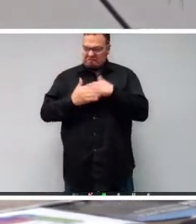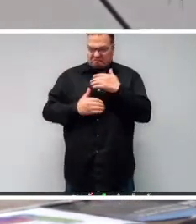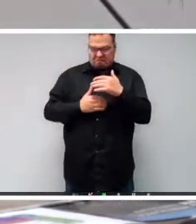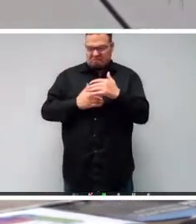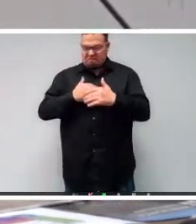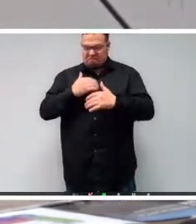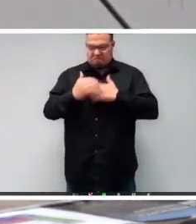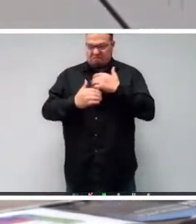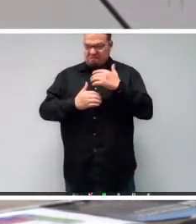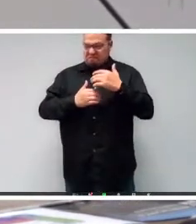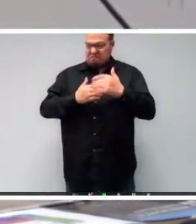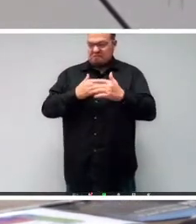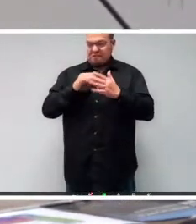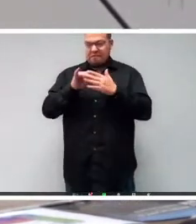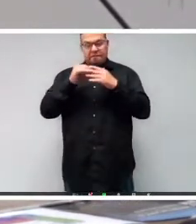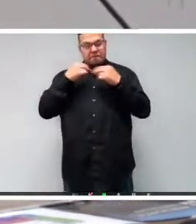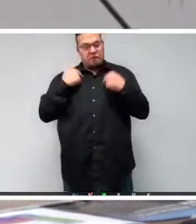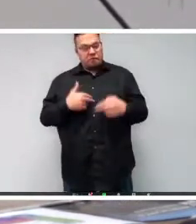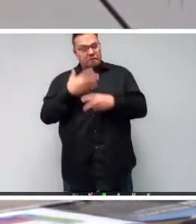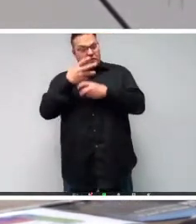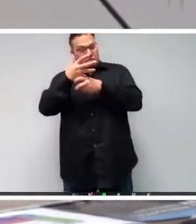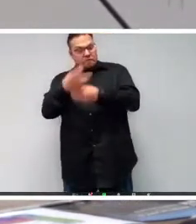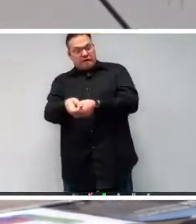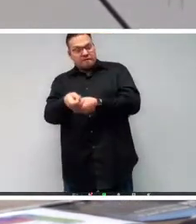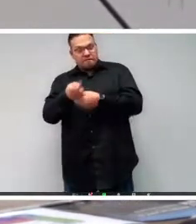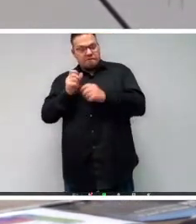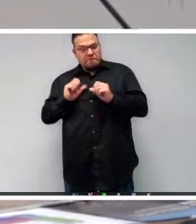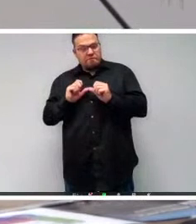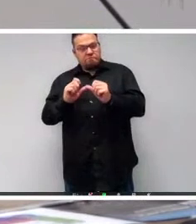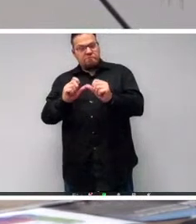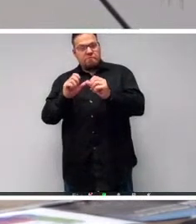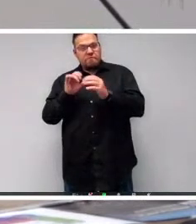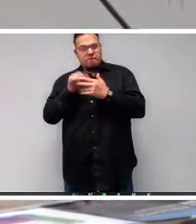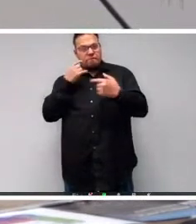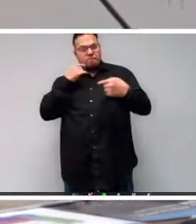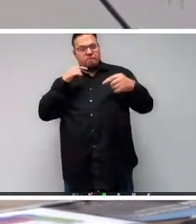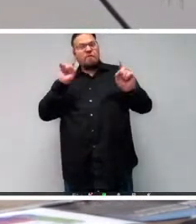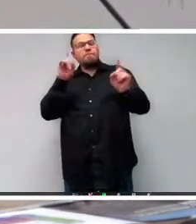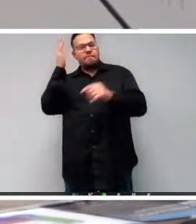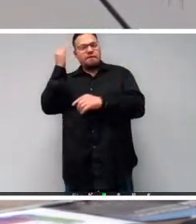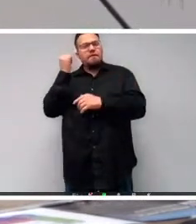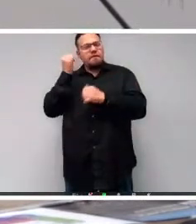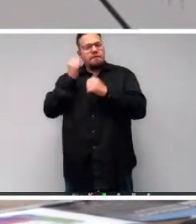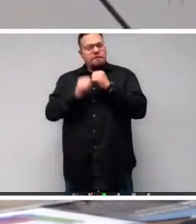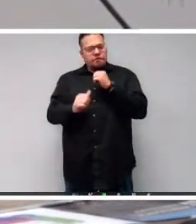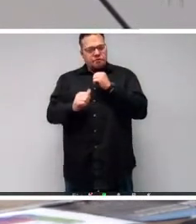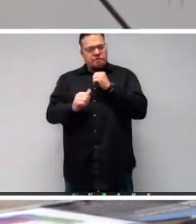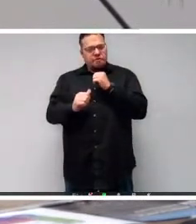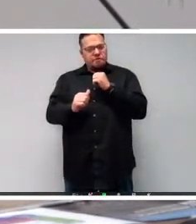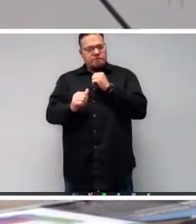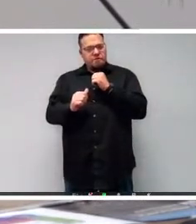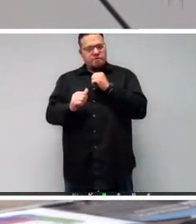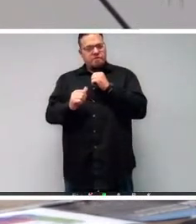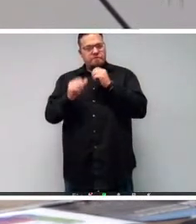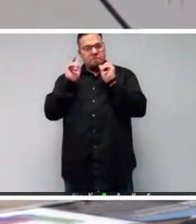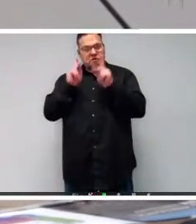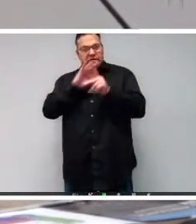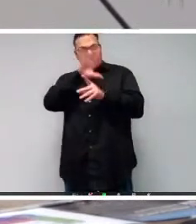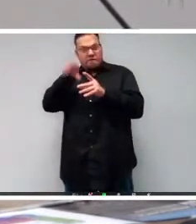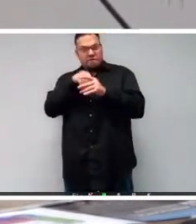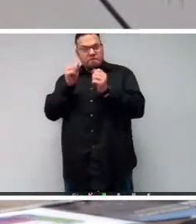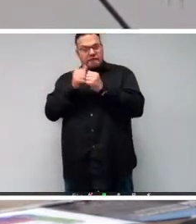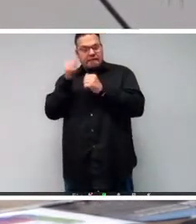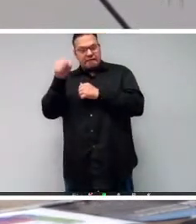the human trust that worked, because each party in this